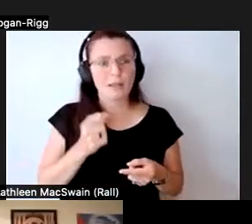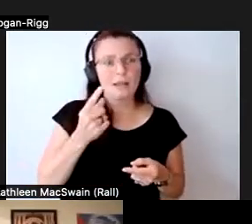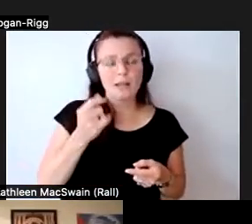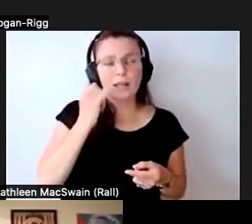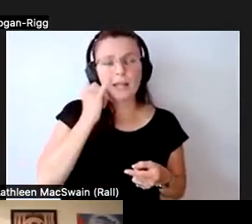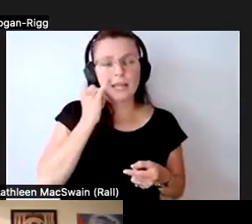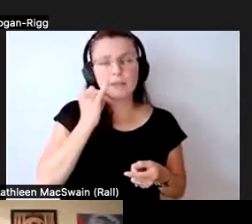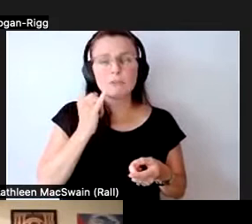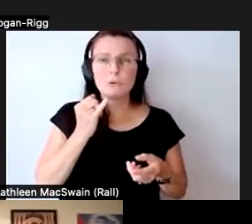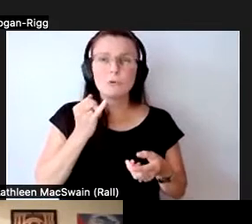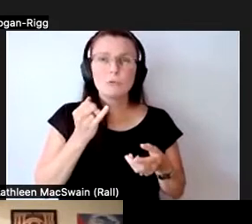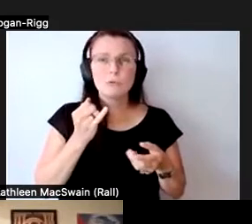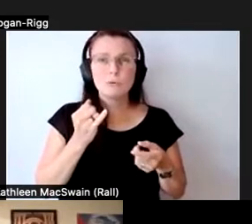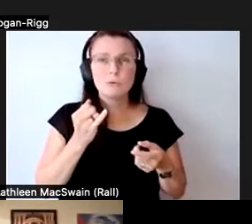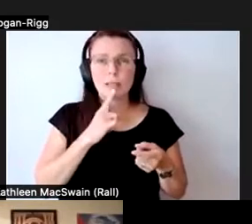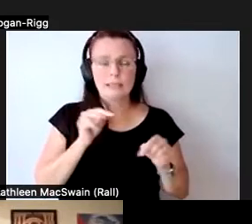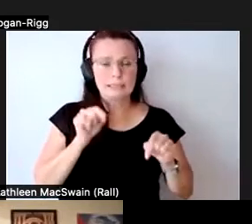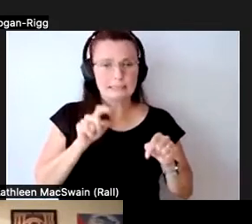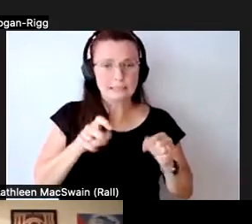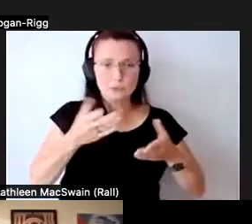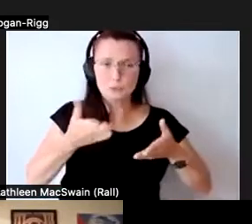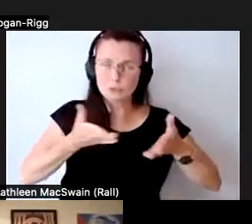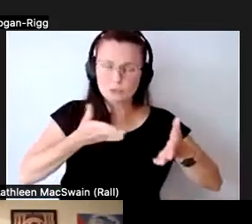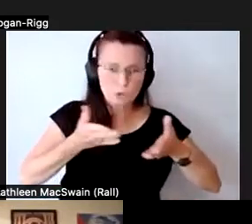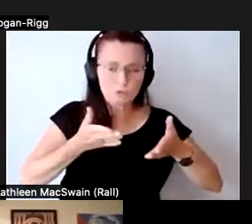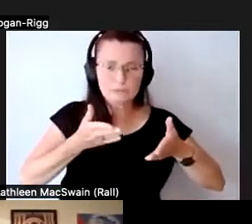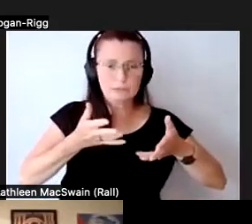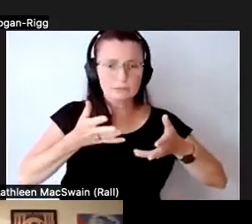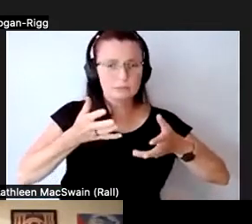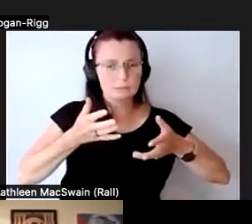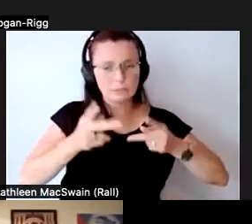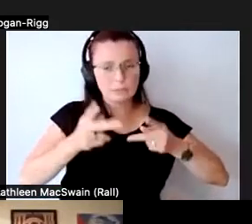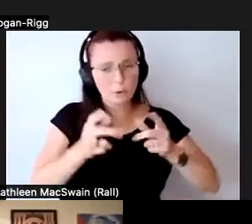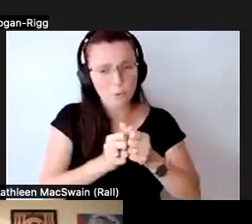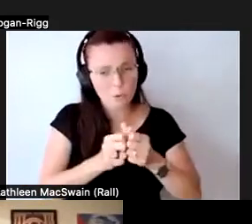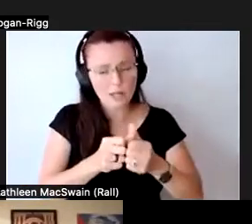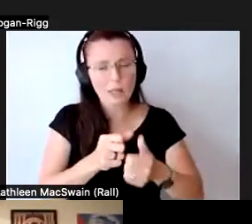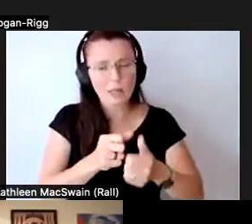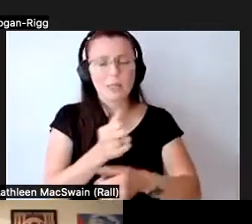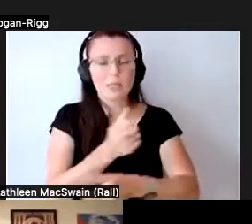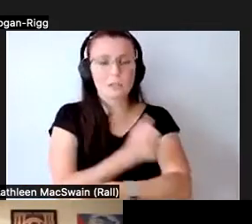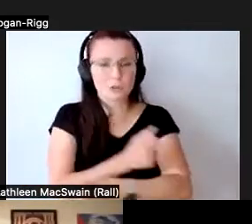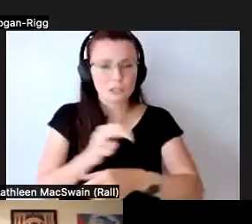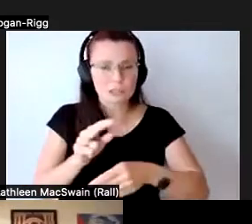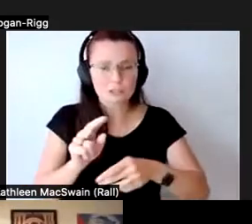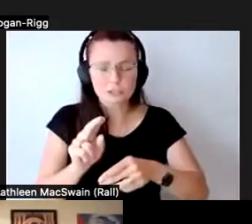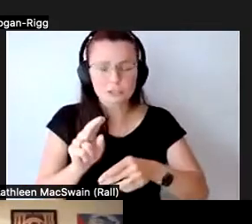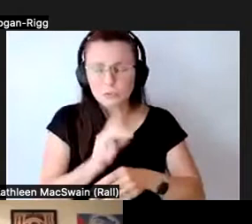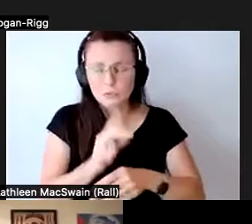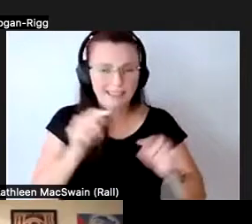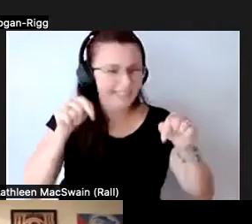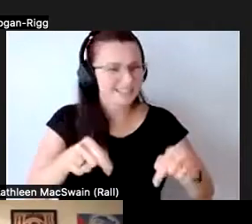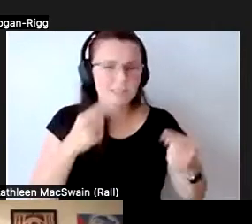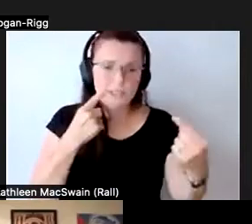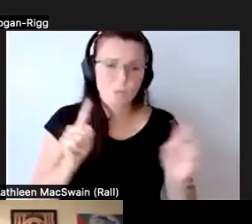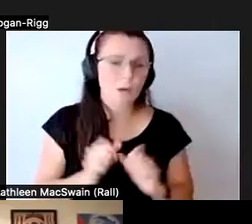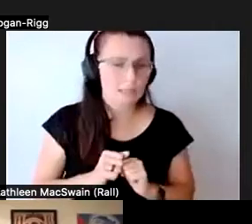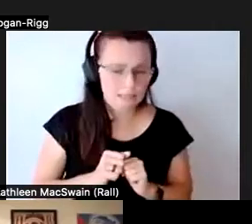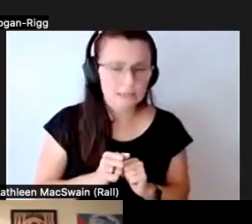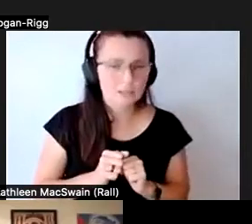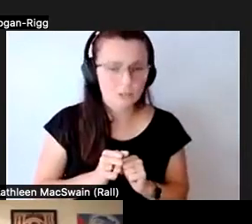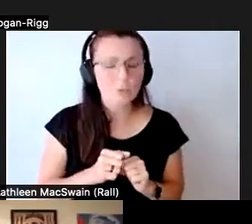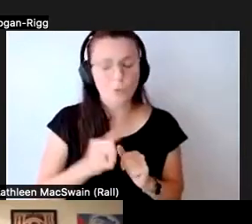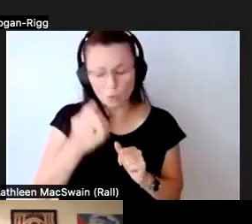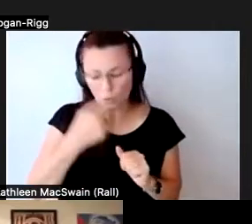and this is the intervention, the health intervention that's needed. We know it's working. It's very important as well for us.